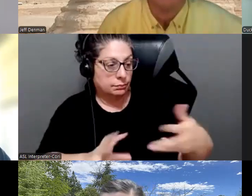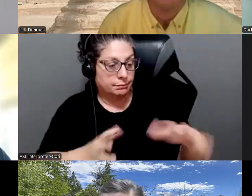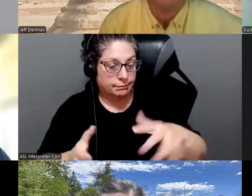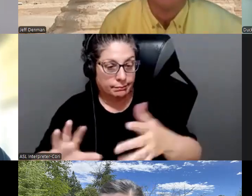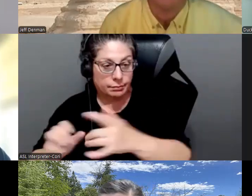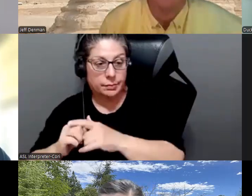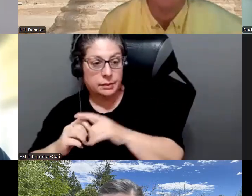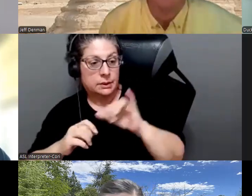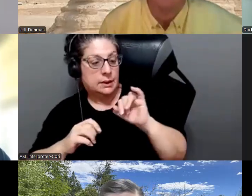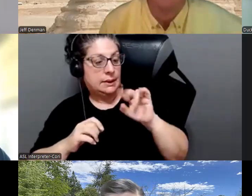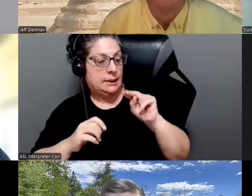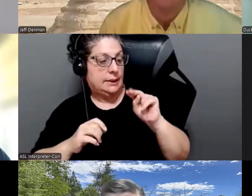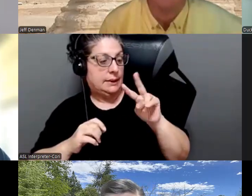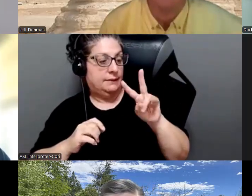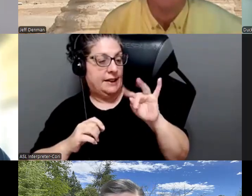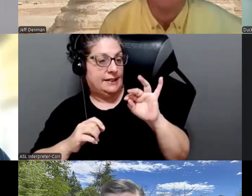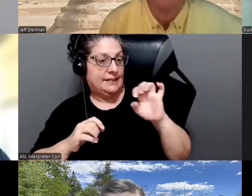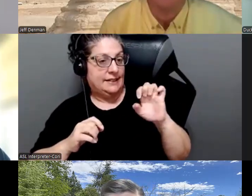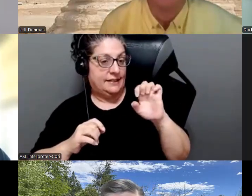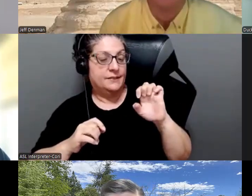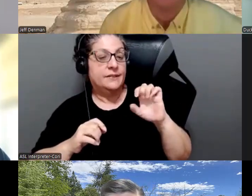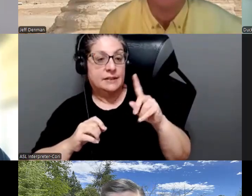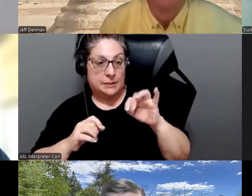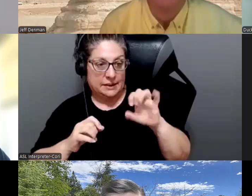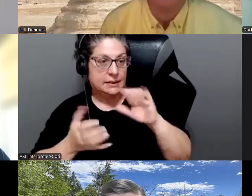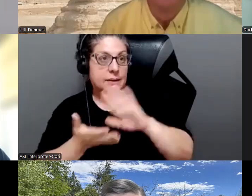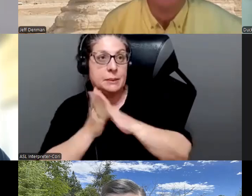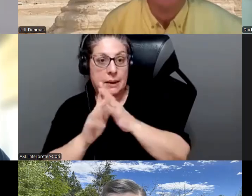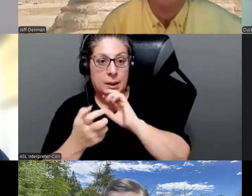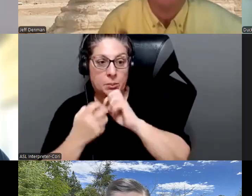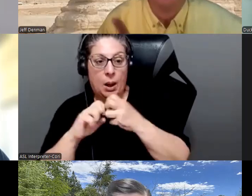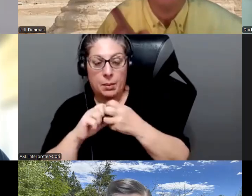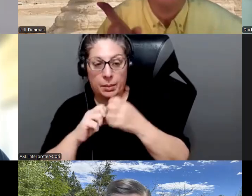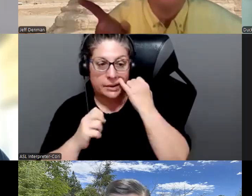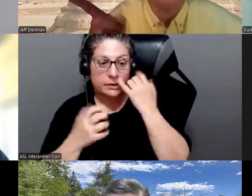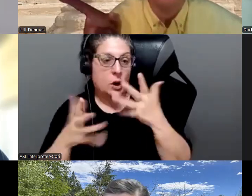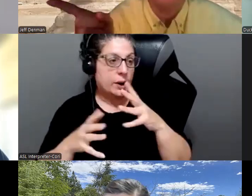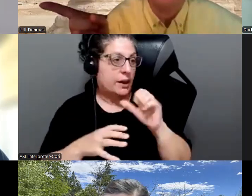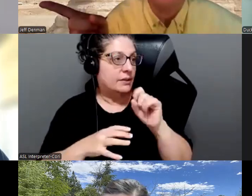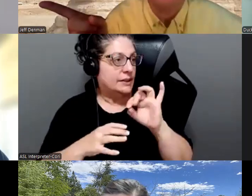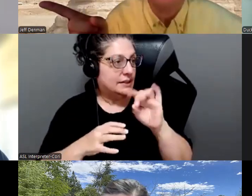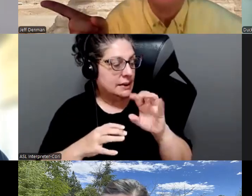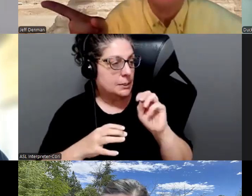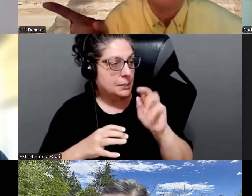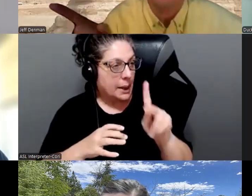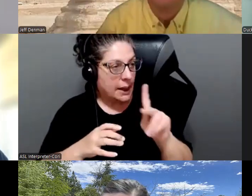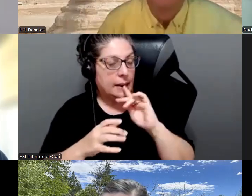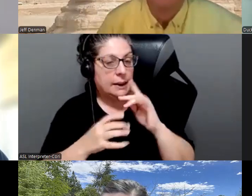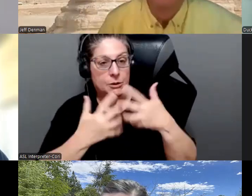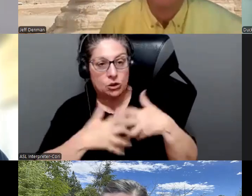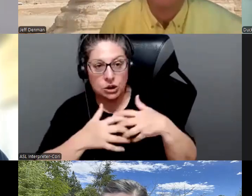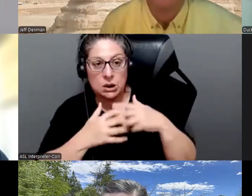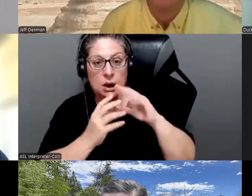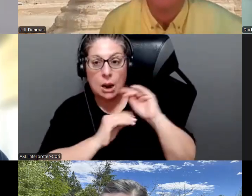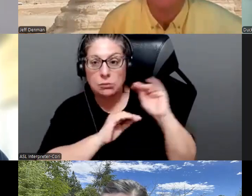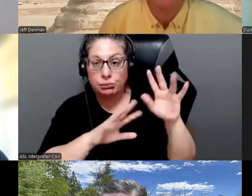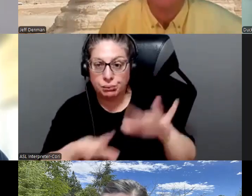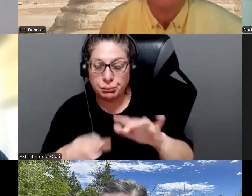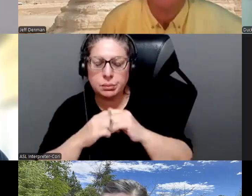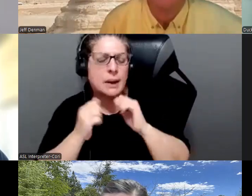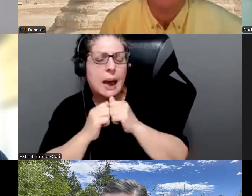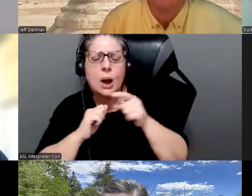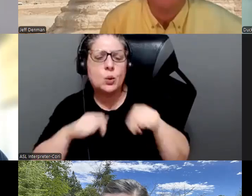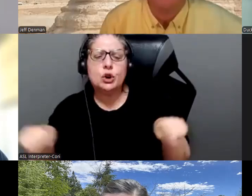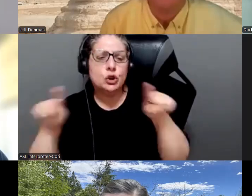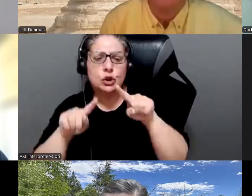invasive species can become a real problem, especially if there's already a seed bank for it, machinery can bring things in, etc. How are